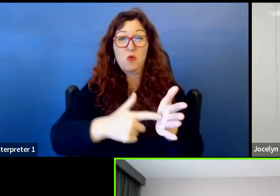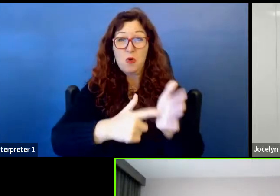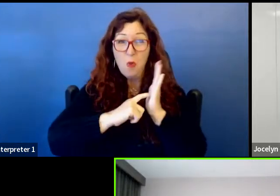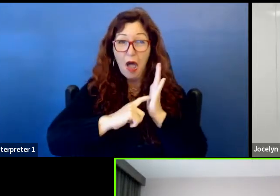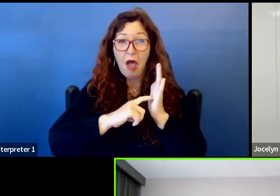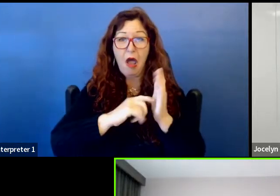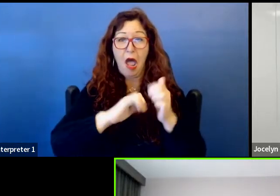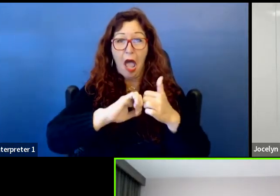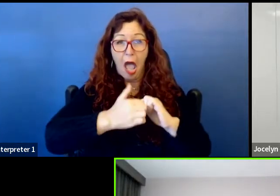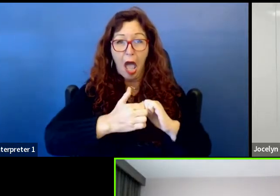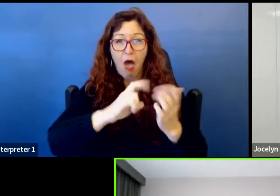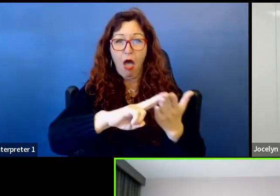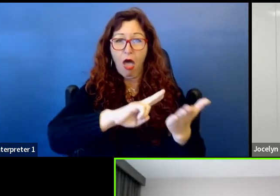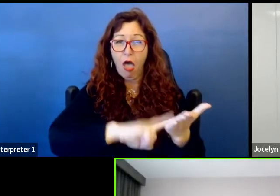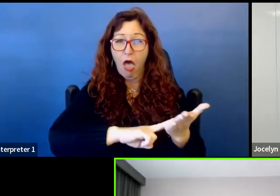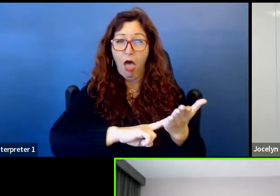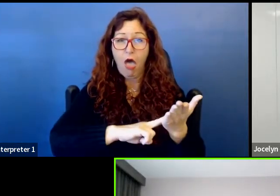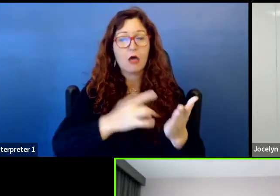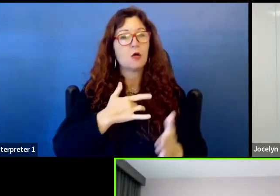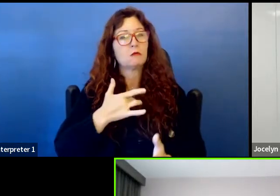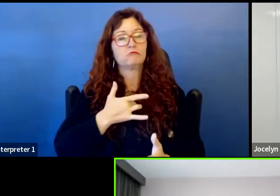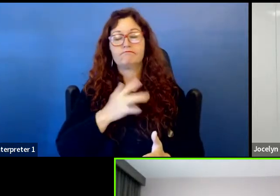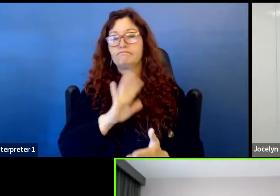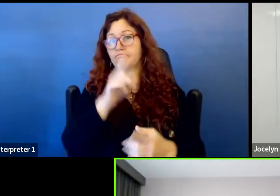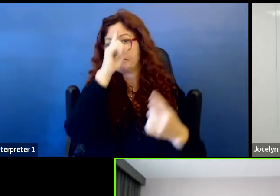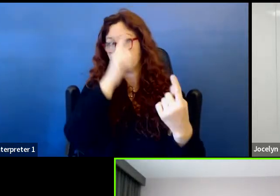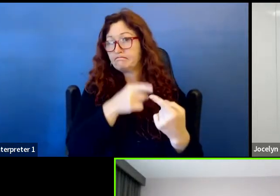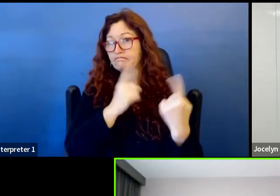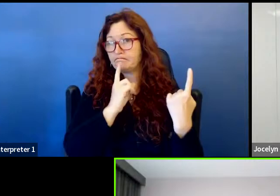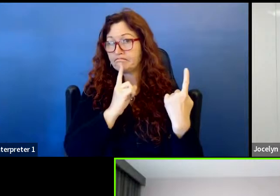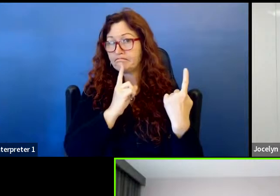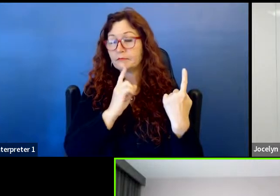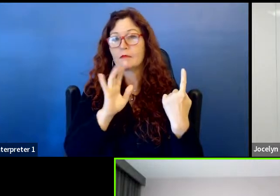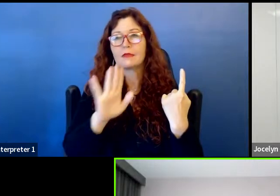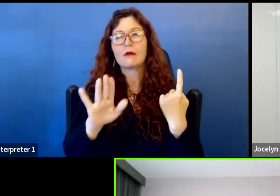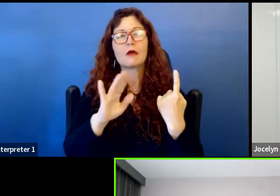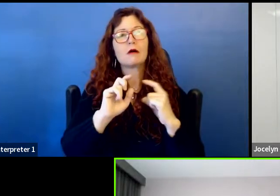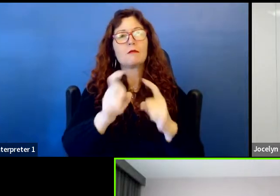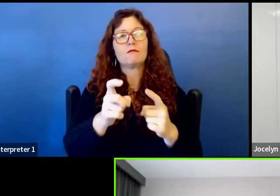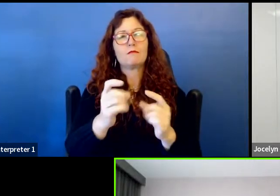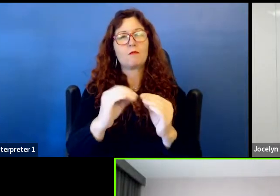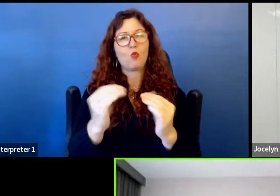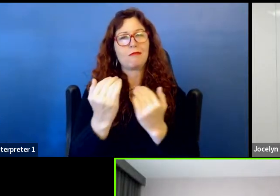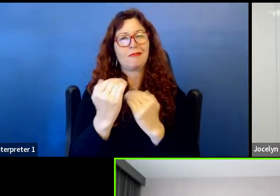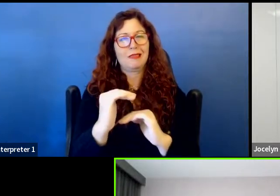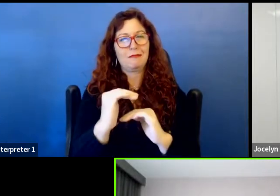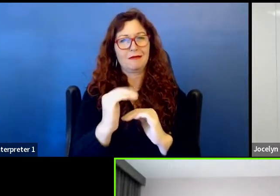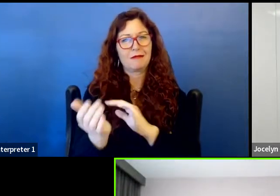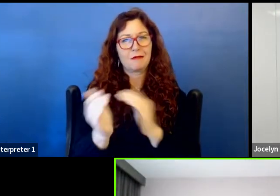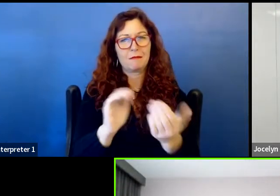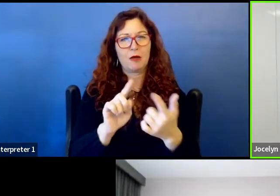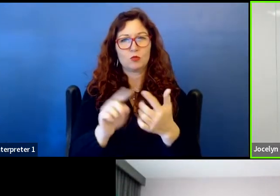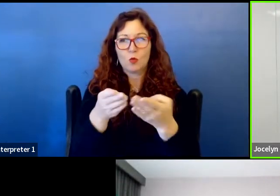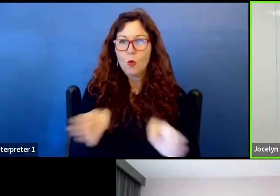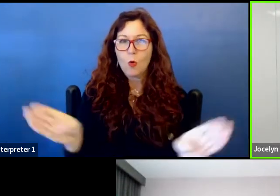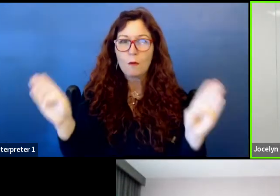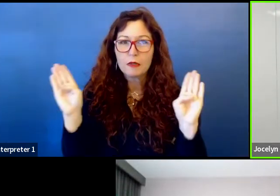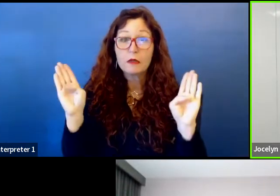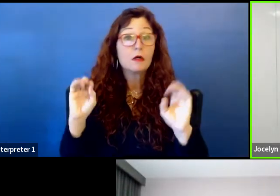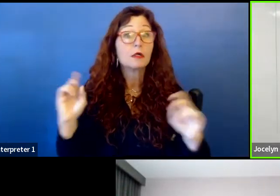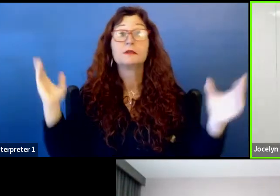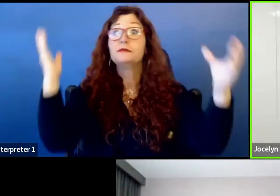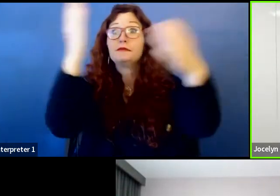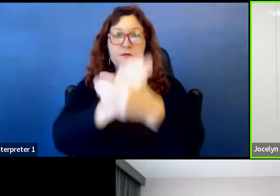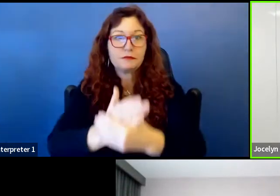fact restrict the pathways in which firms can reach out and bring more people into the industry thank you mr